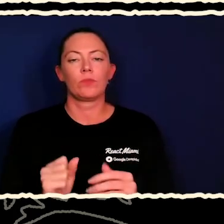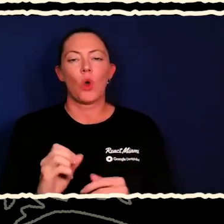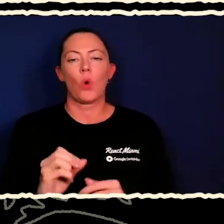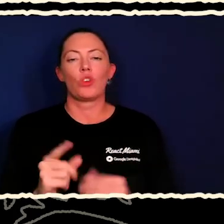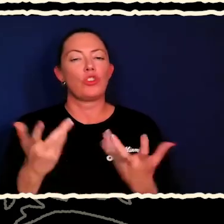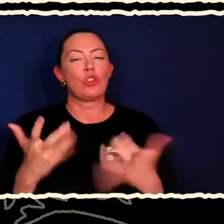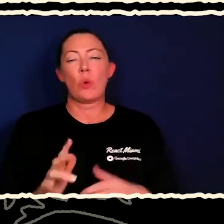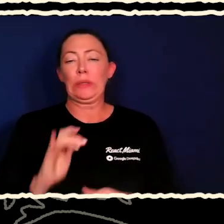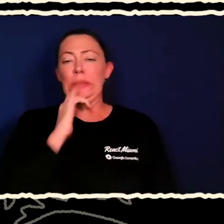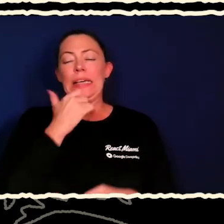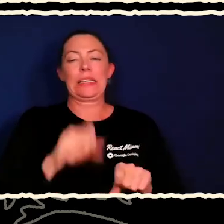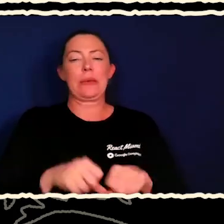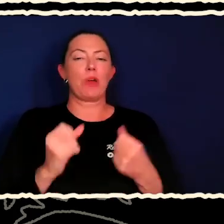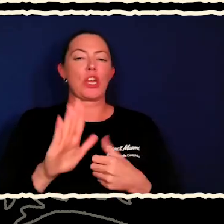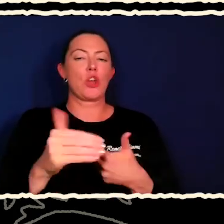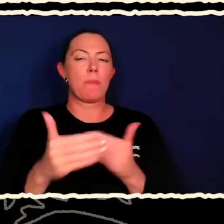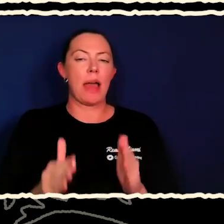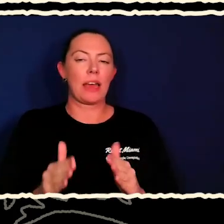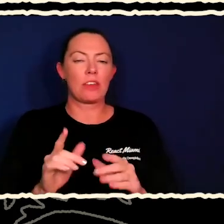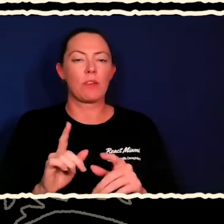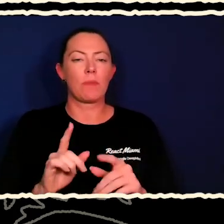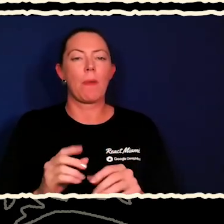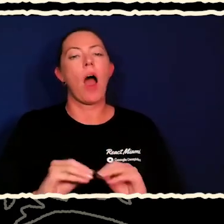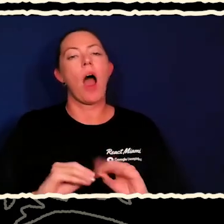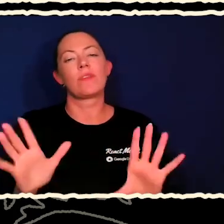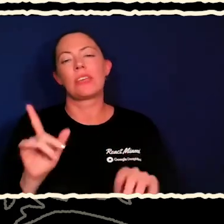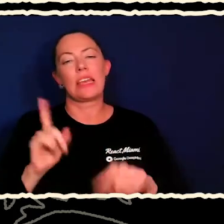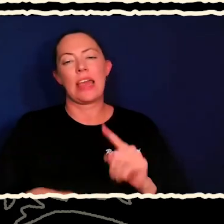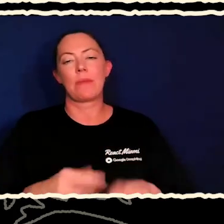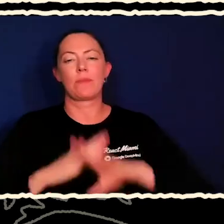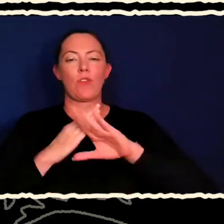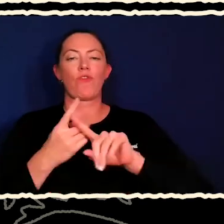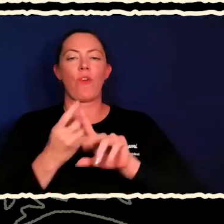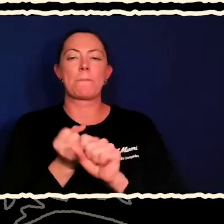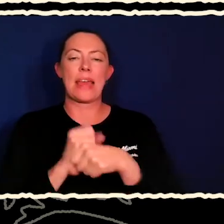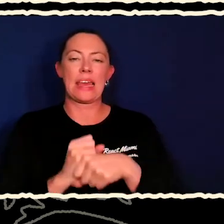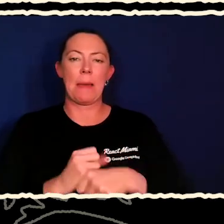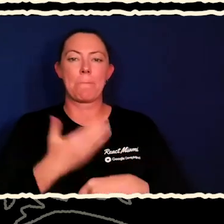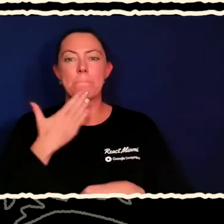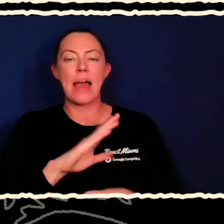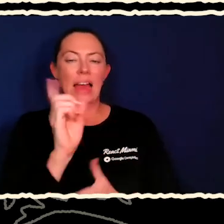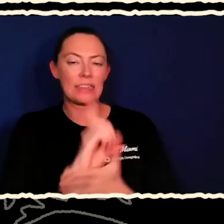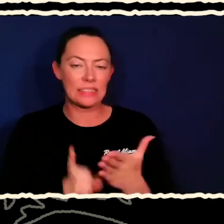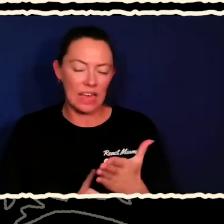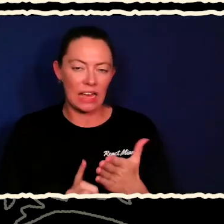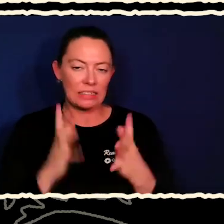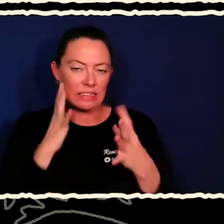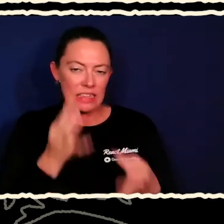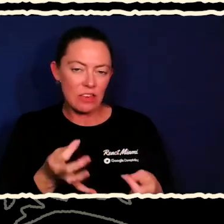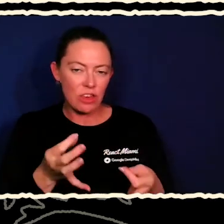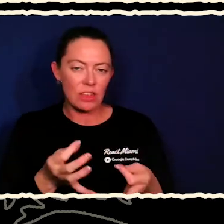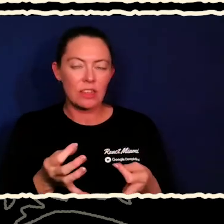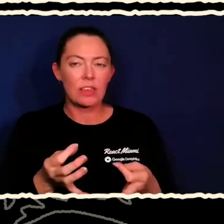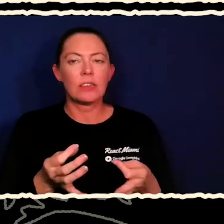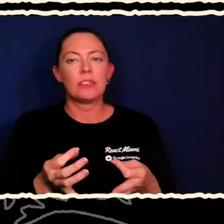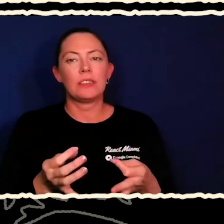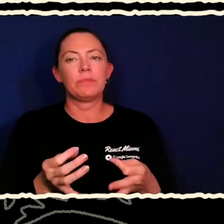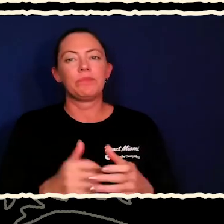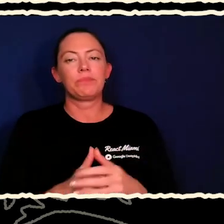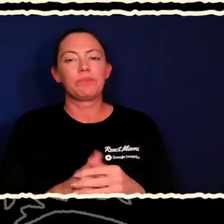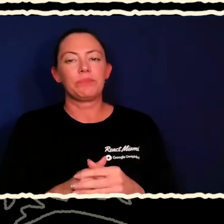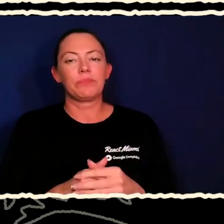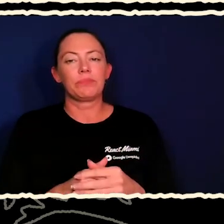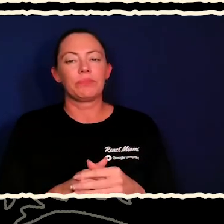it can't keep you from making horrifically bad design decisions like file-based routing that the type checker can never type check or assert on a file name. I'm not bitter.